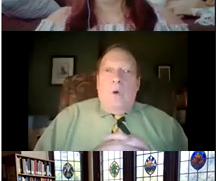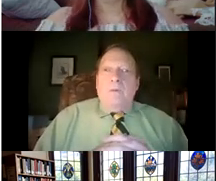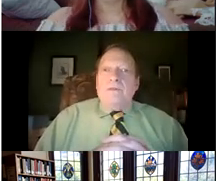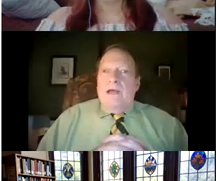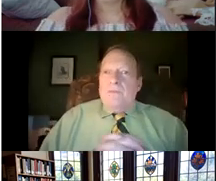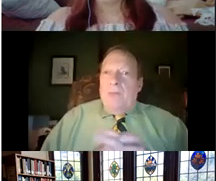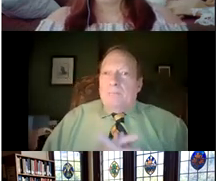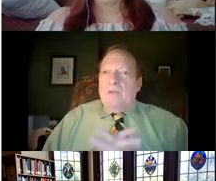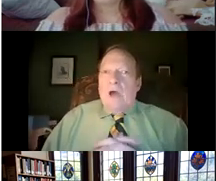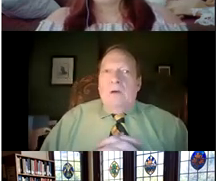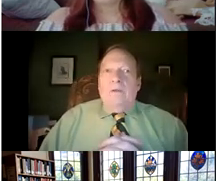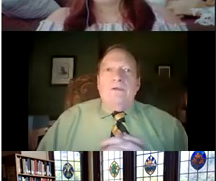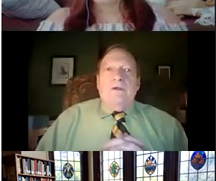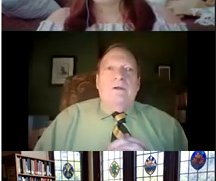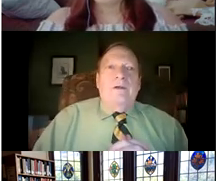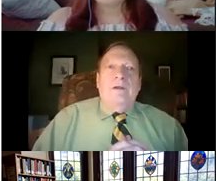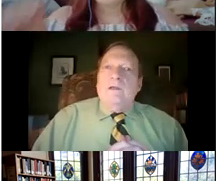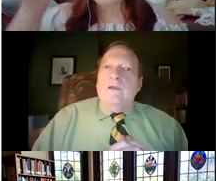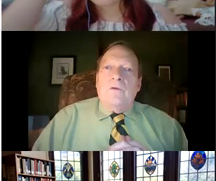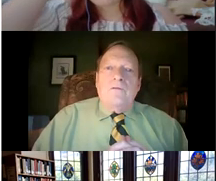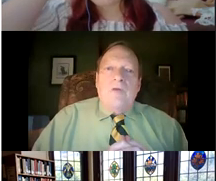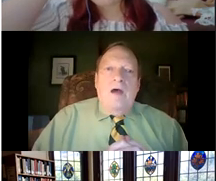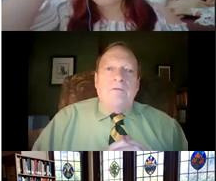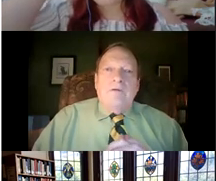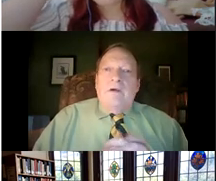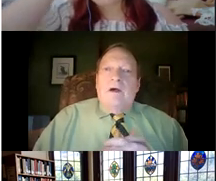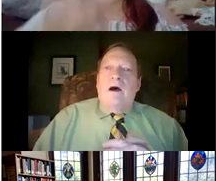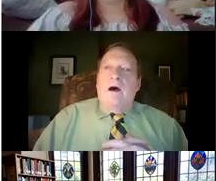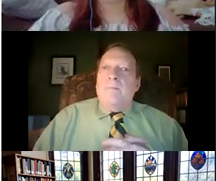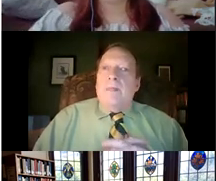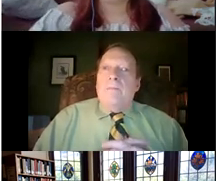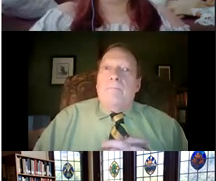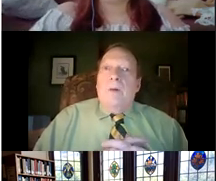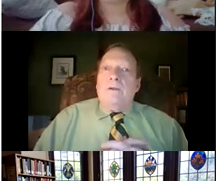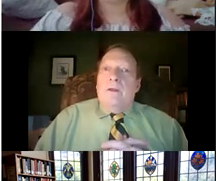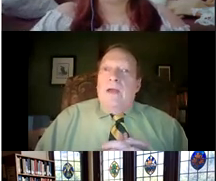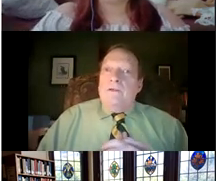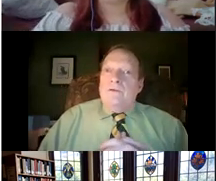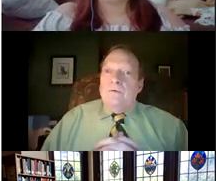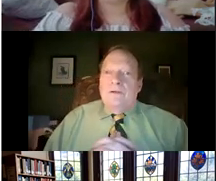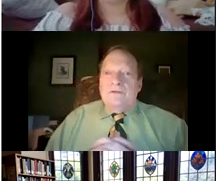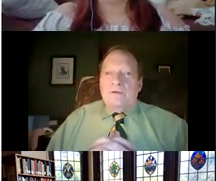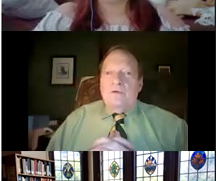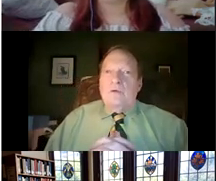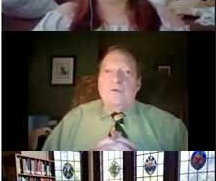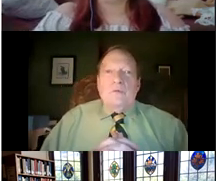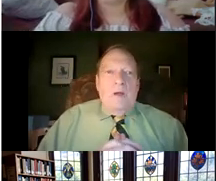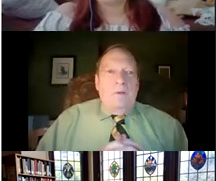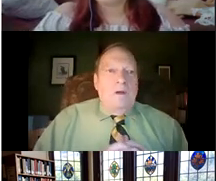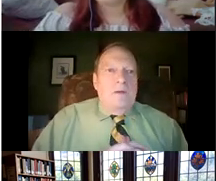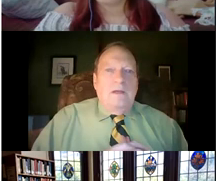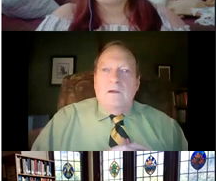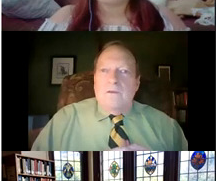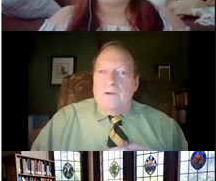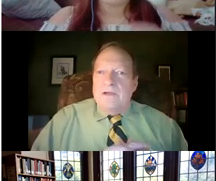So it opens as a Baptist college in 1835. But as history students, you probably